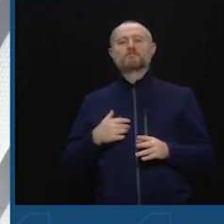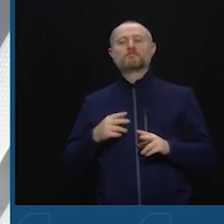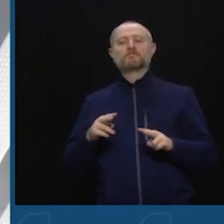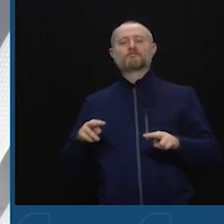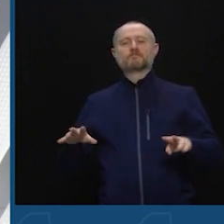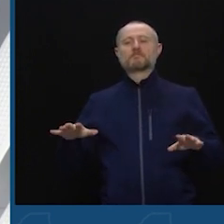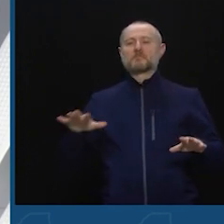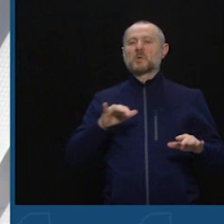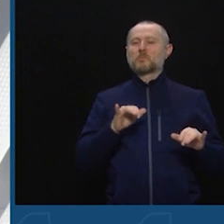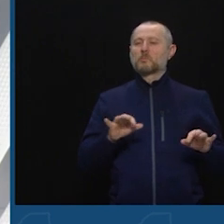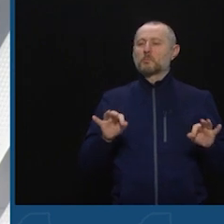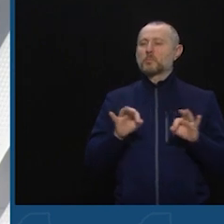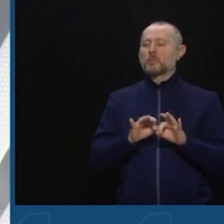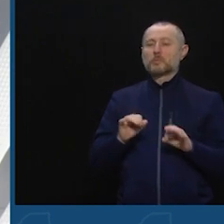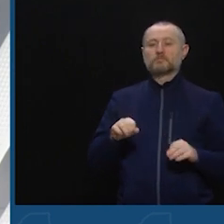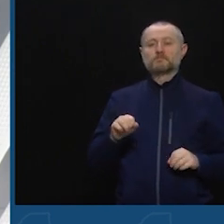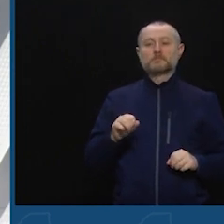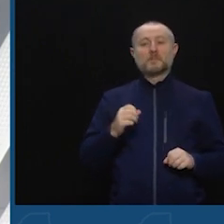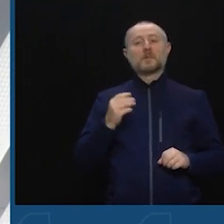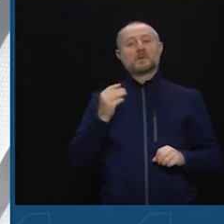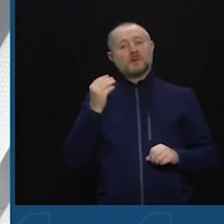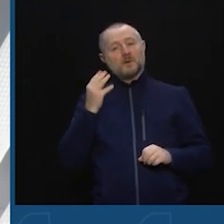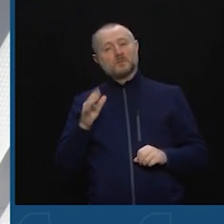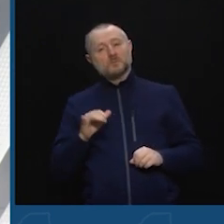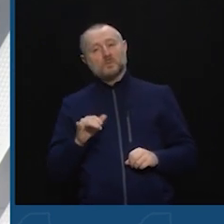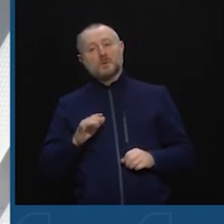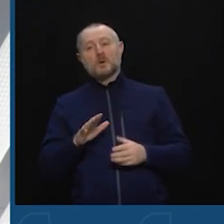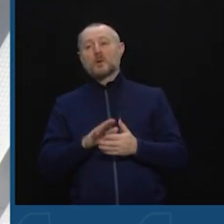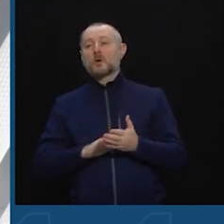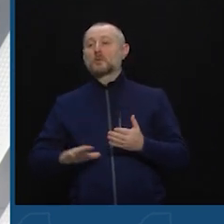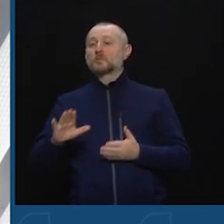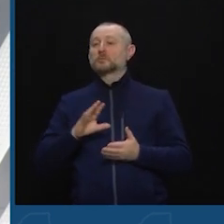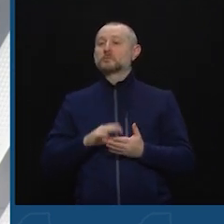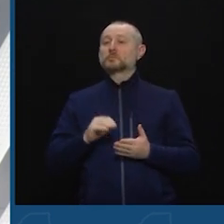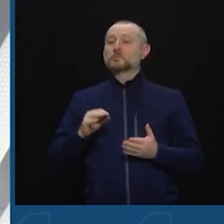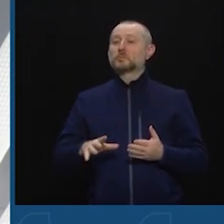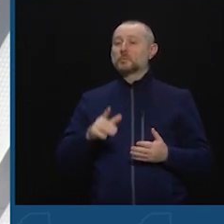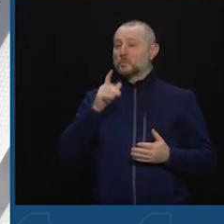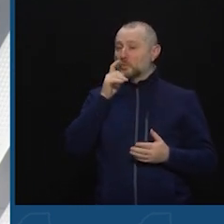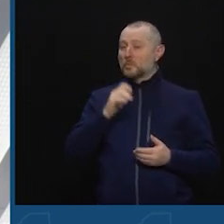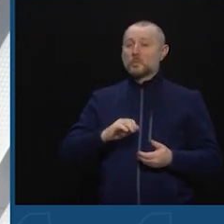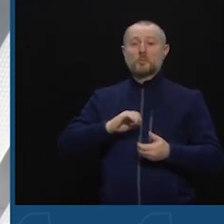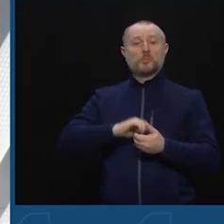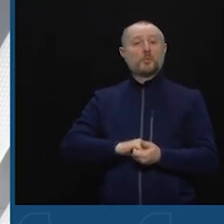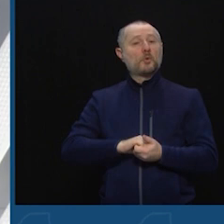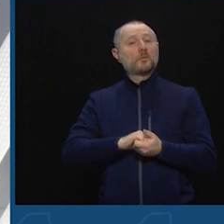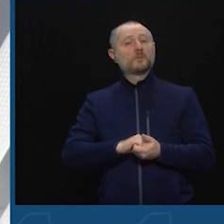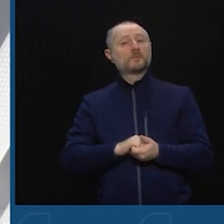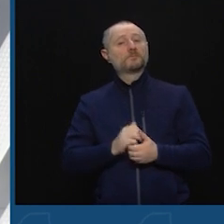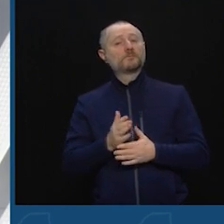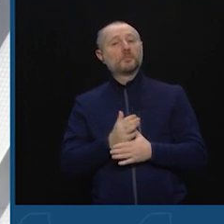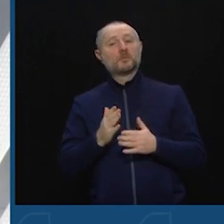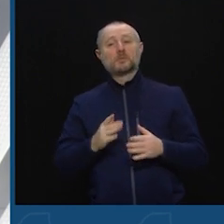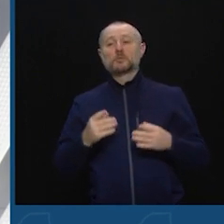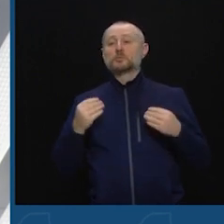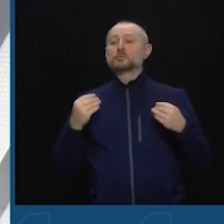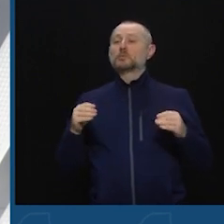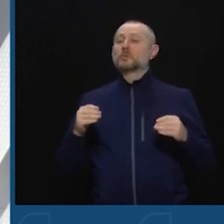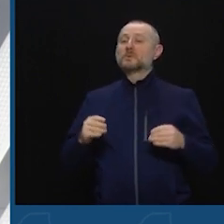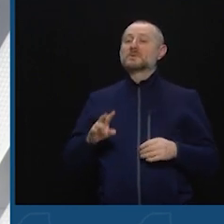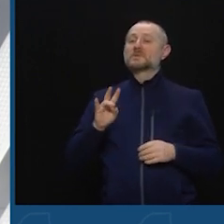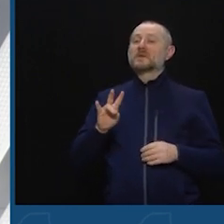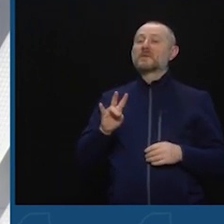But also the college student who partnered and sold